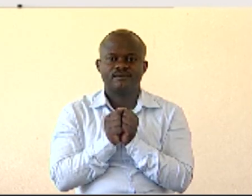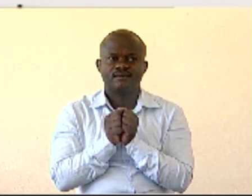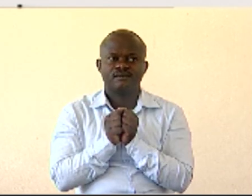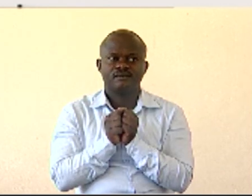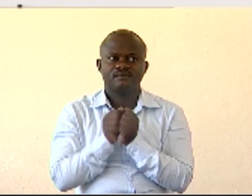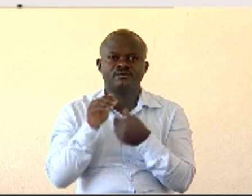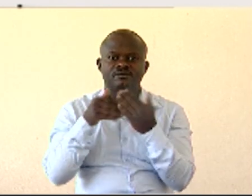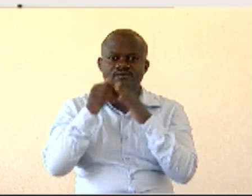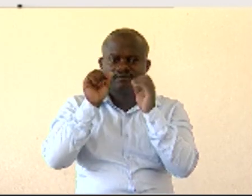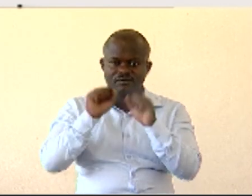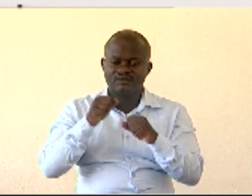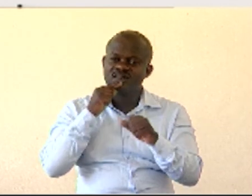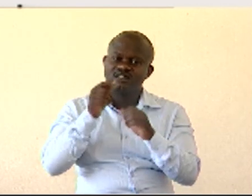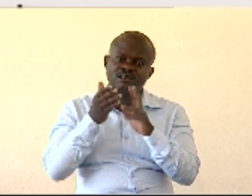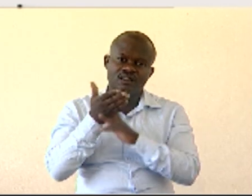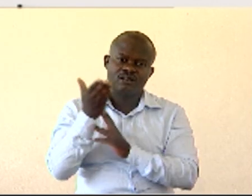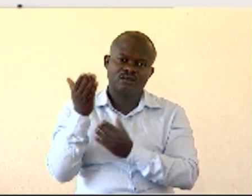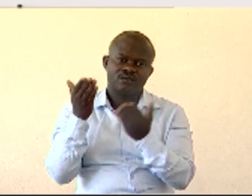They can just be through